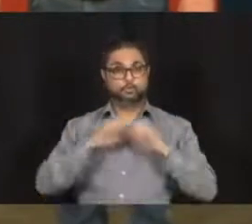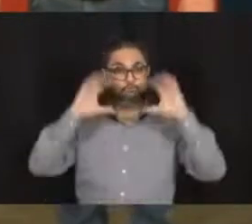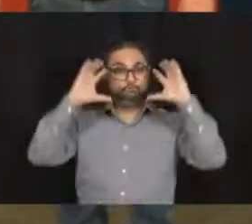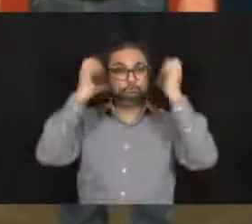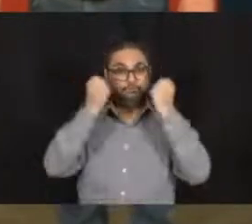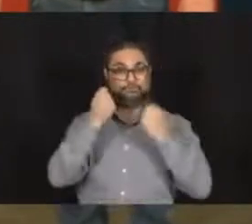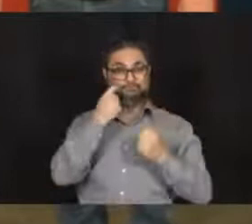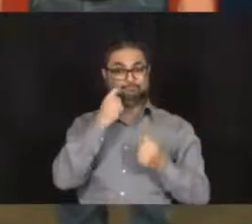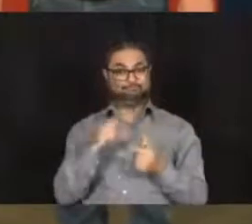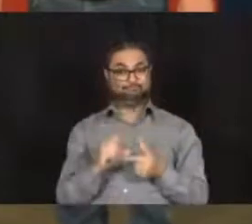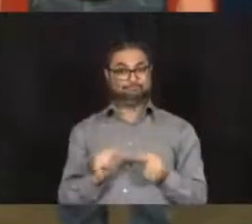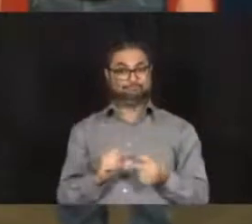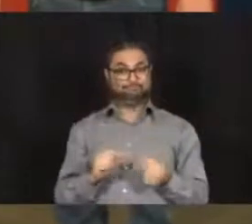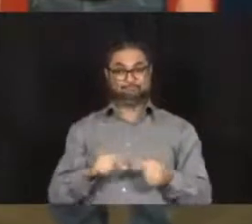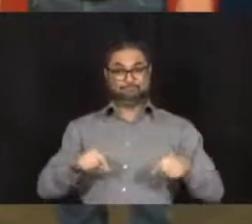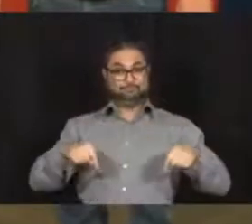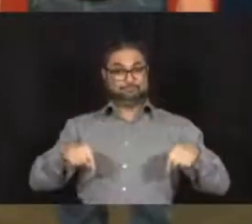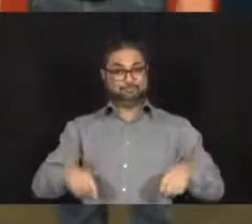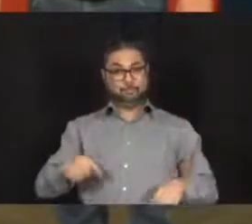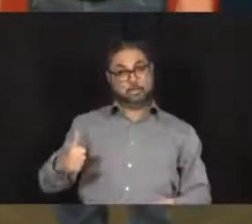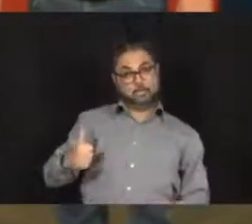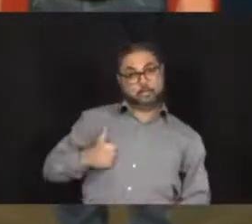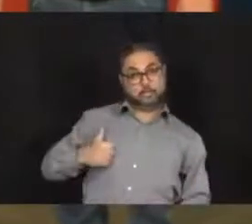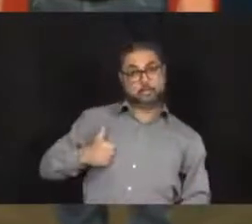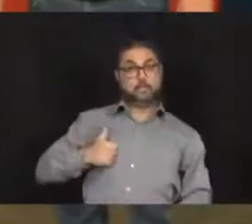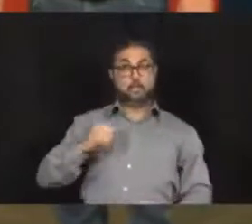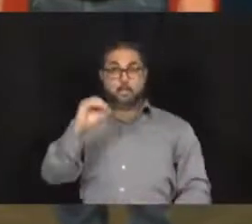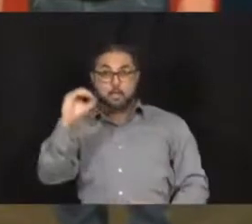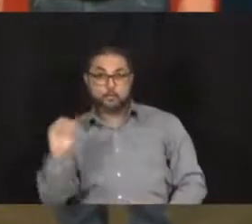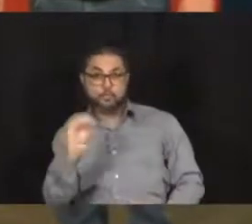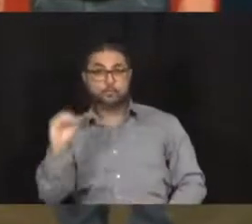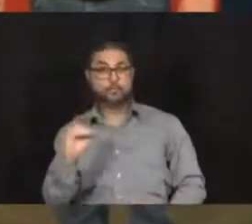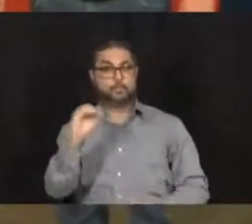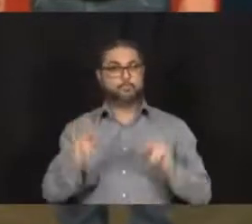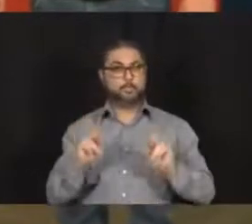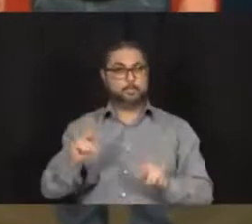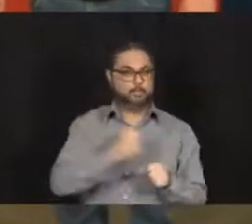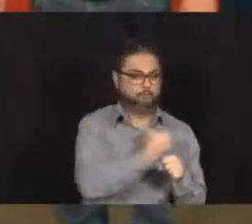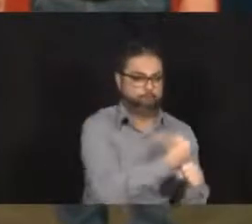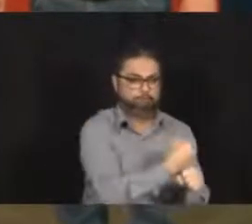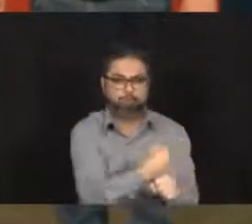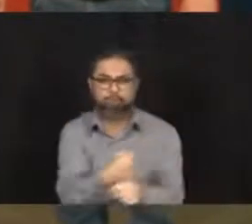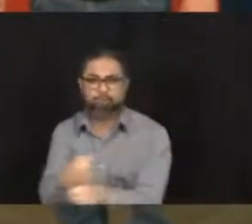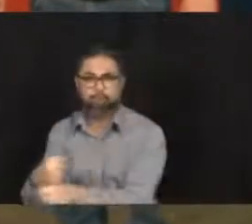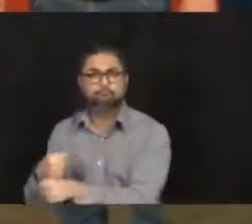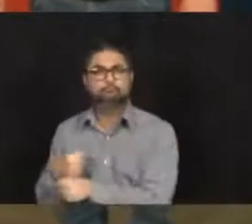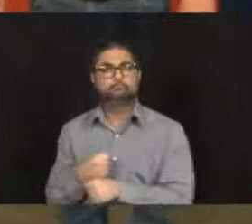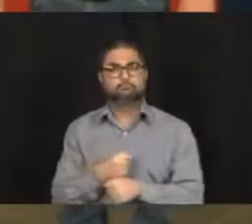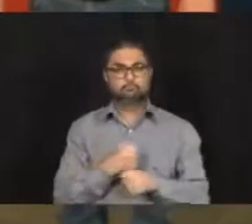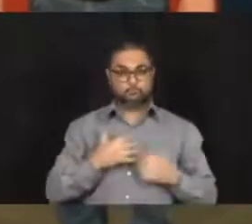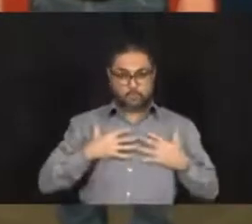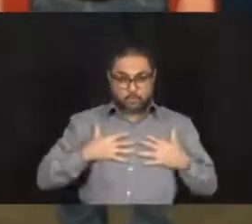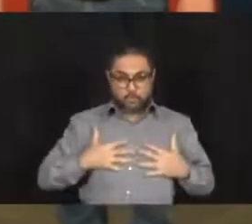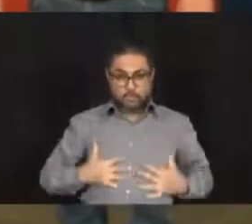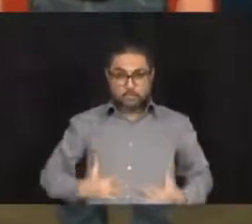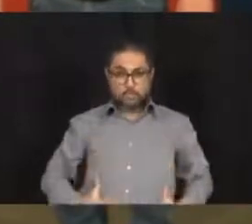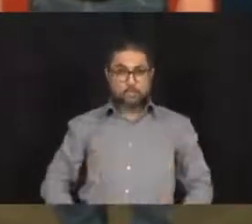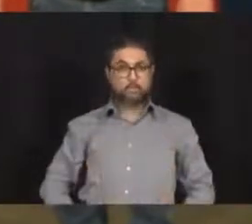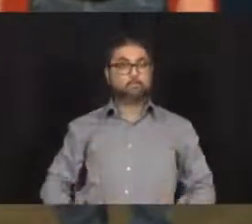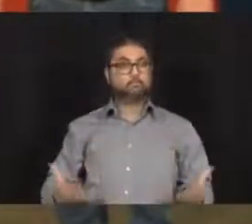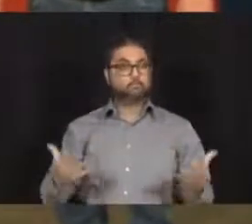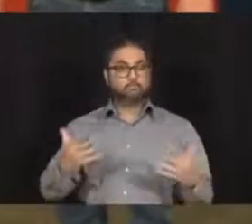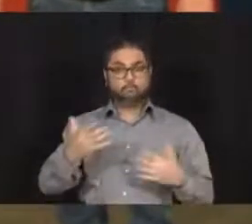produce sanitizer, gowns, surgical masks, ventilators, all of that equipment. That is what we really need to provide to our